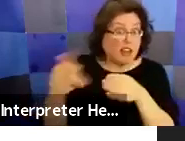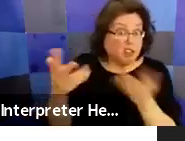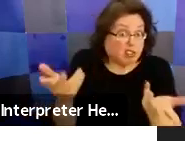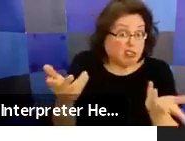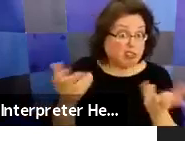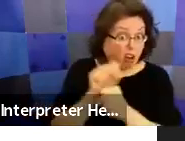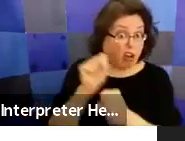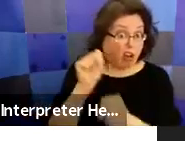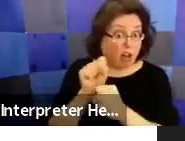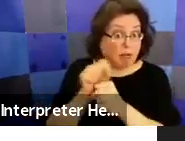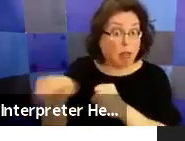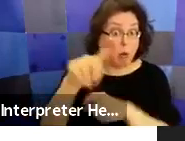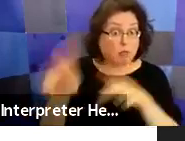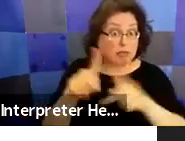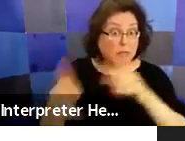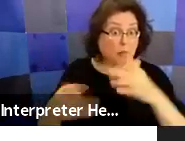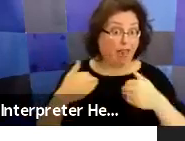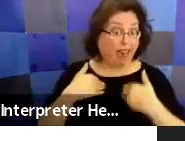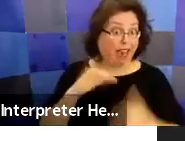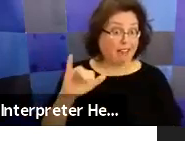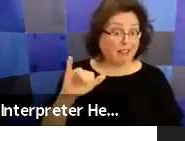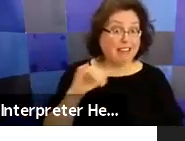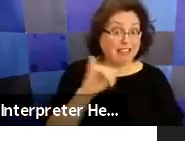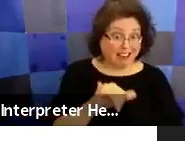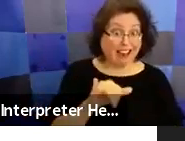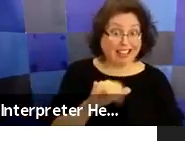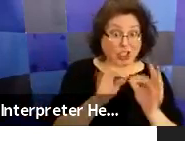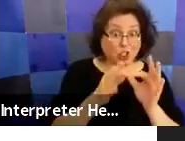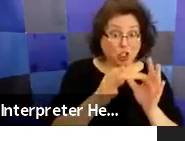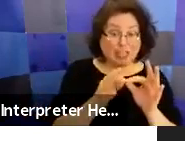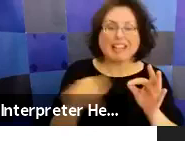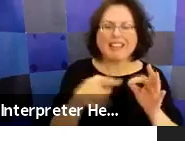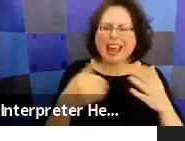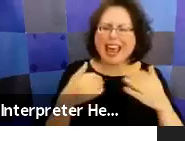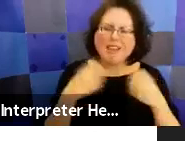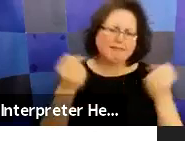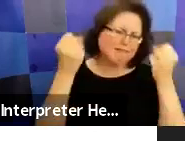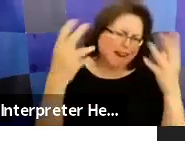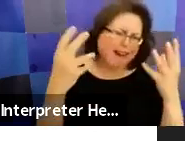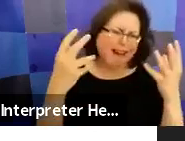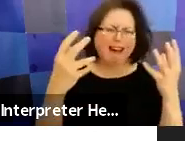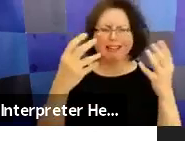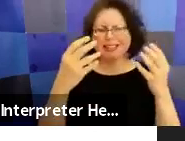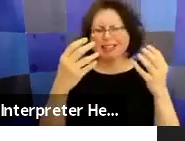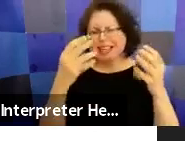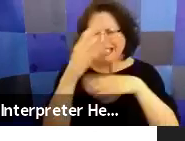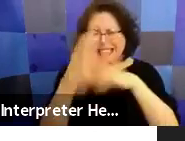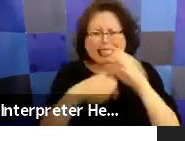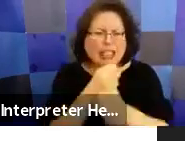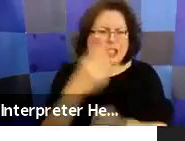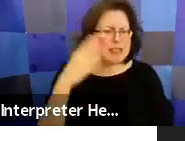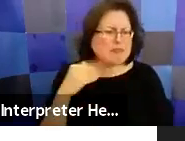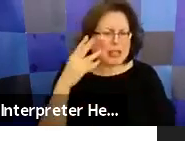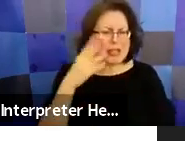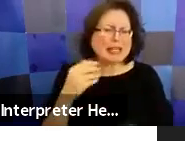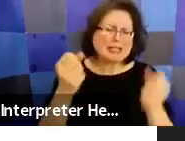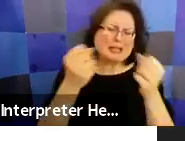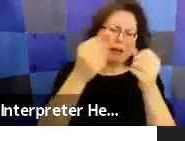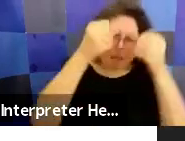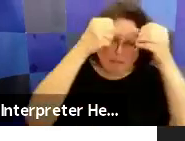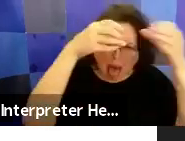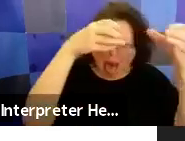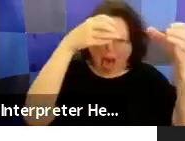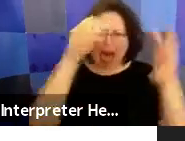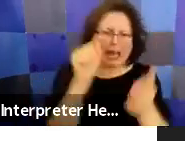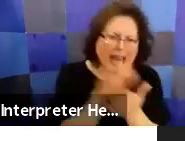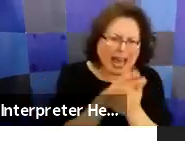who are interpreting have years of education and experience that they bring. And it's not as simple as